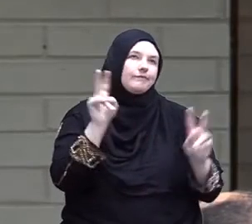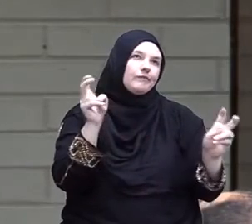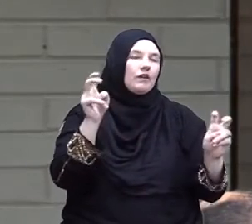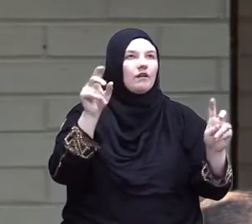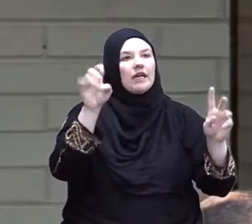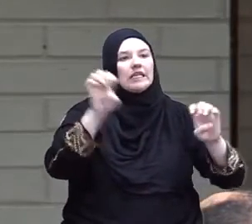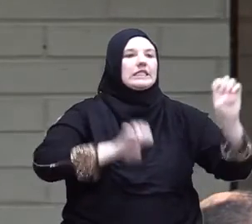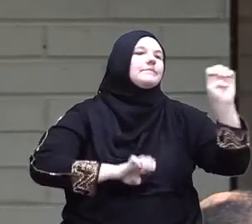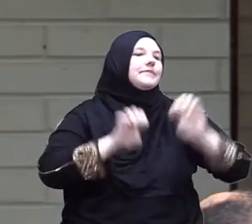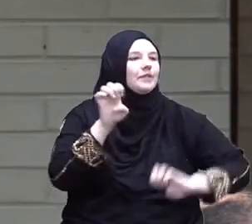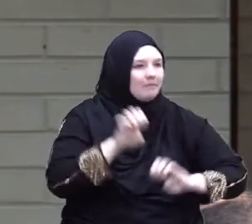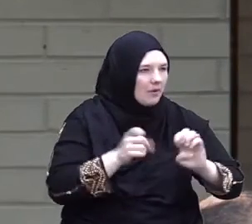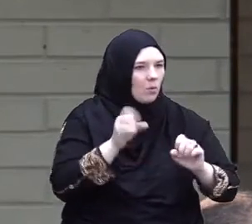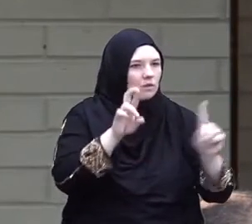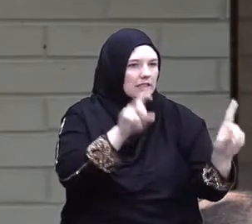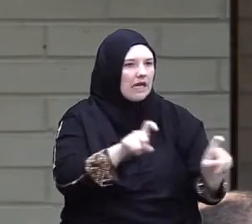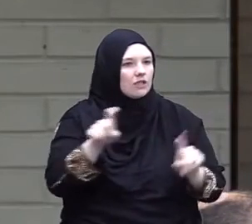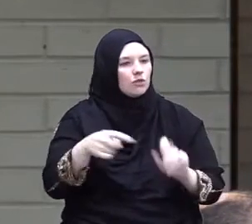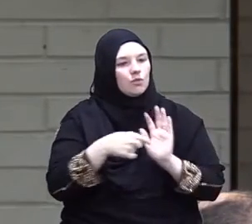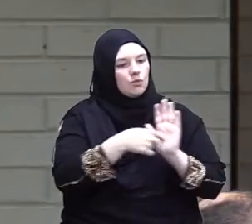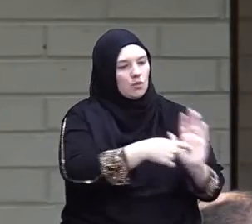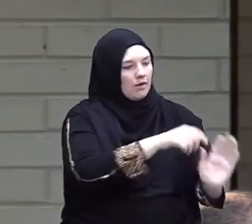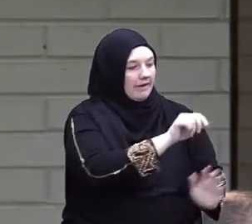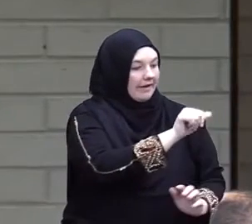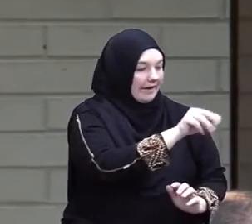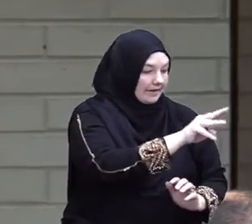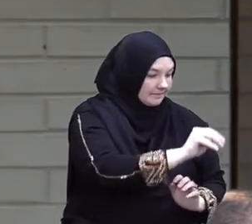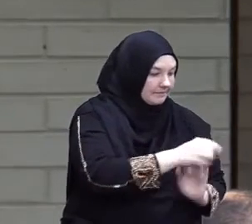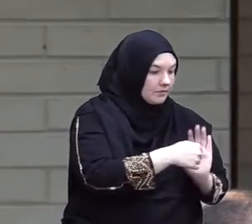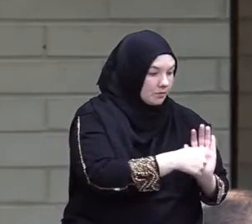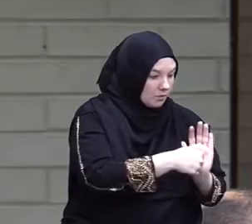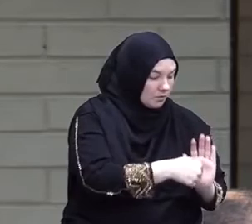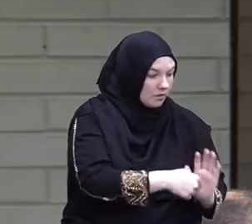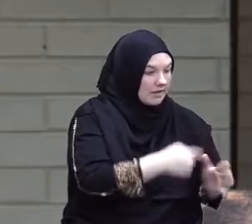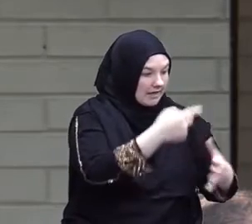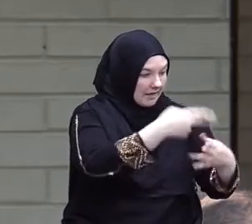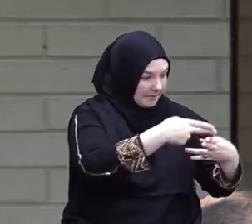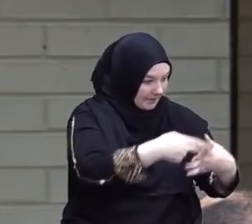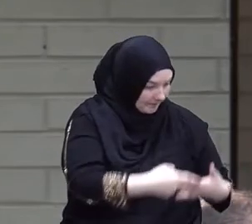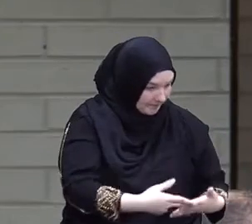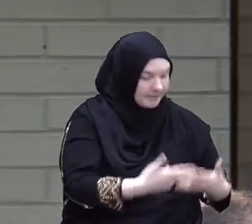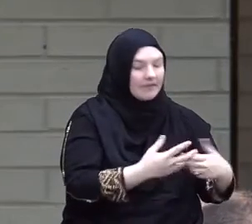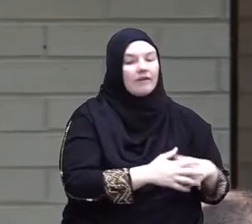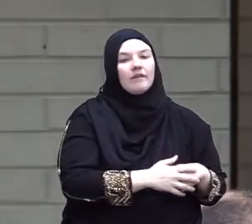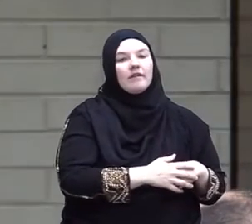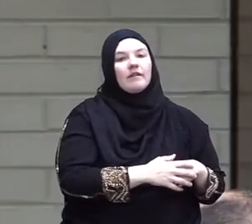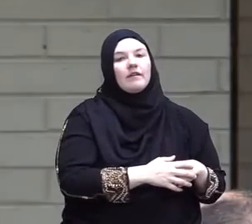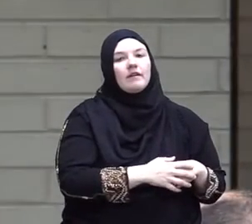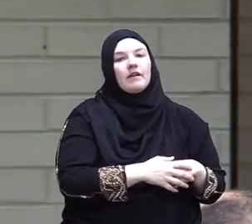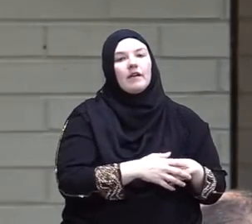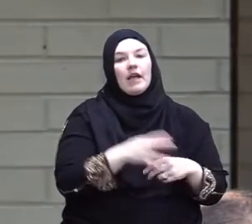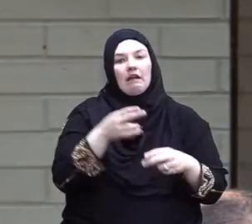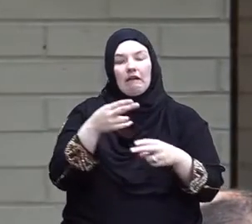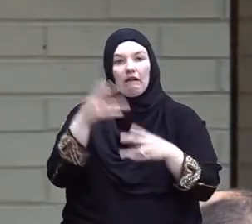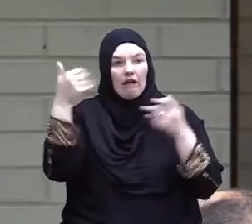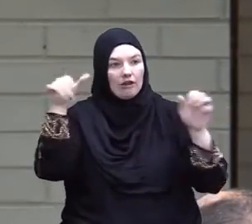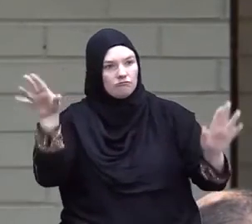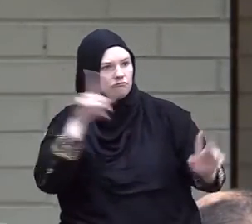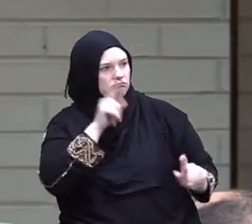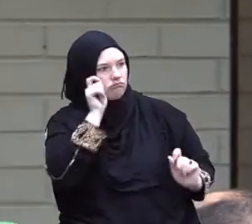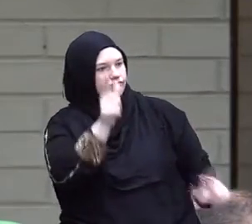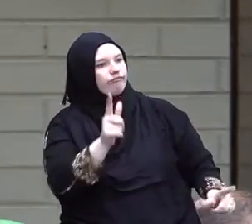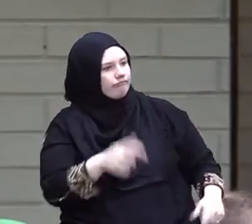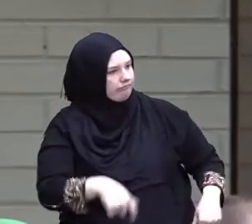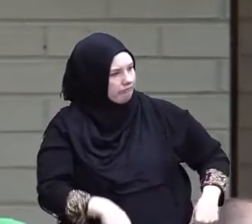you will, to show Adam things, name these things. The angels are surprised, and He tells